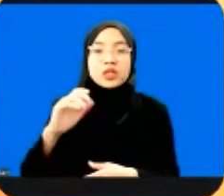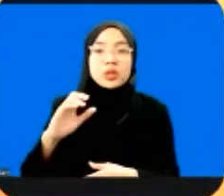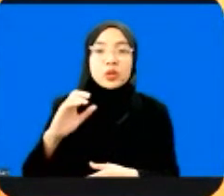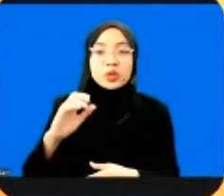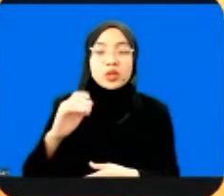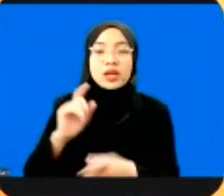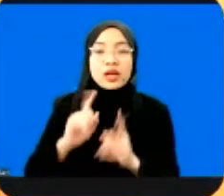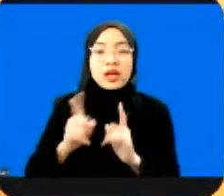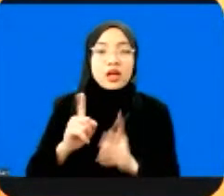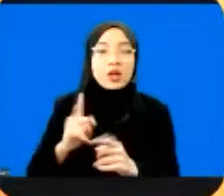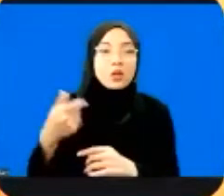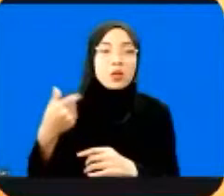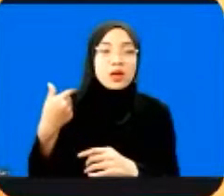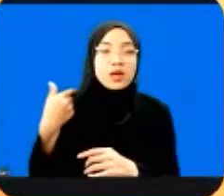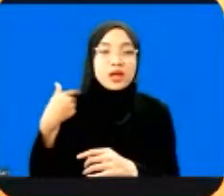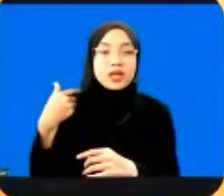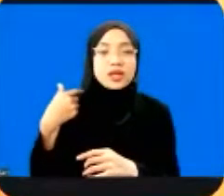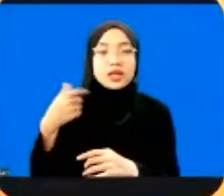witnesses the politician with